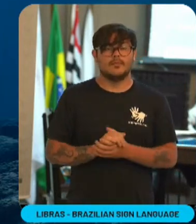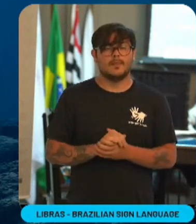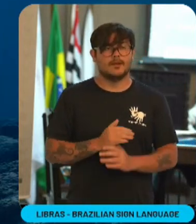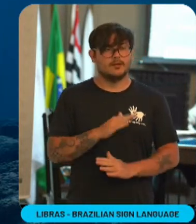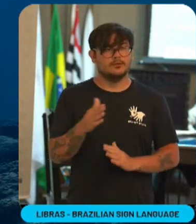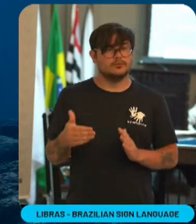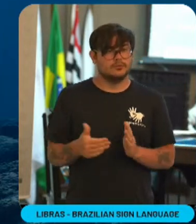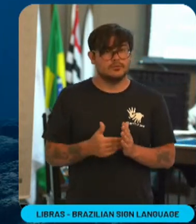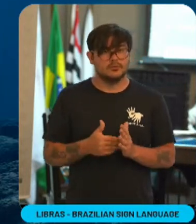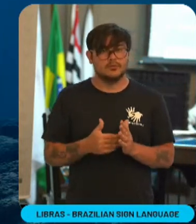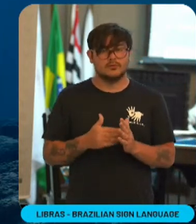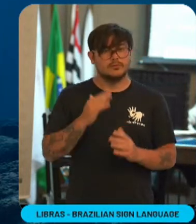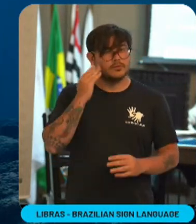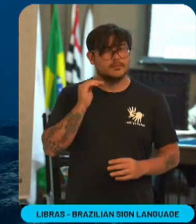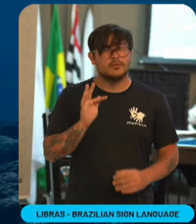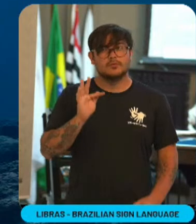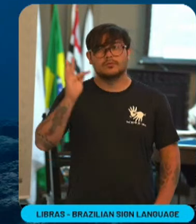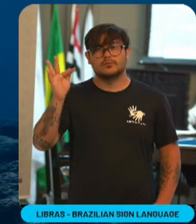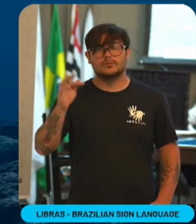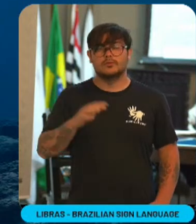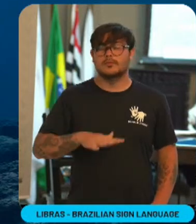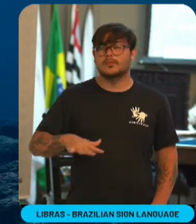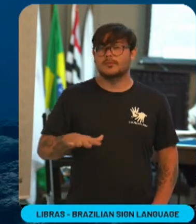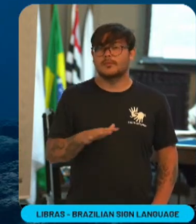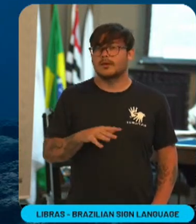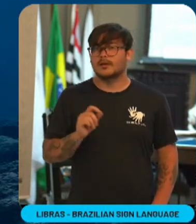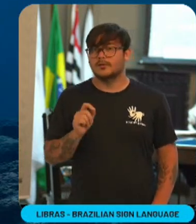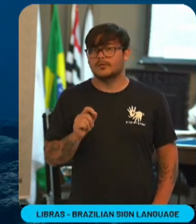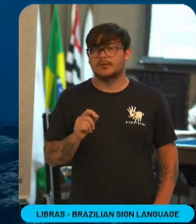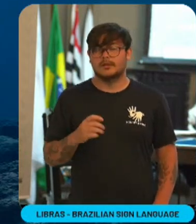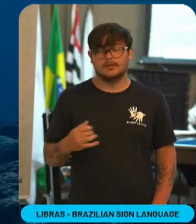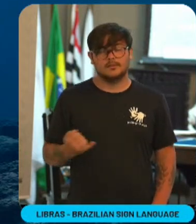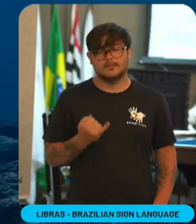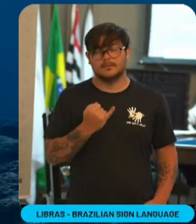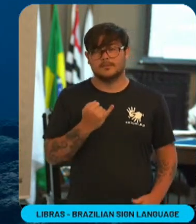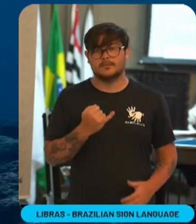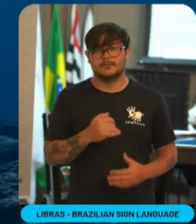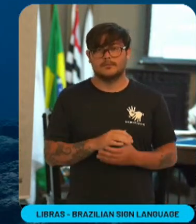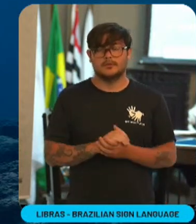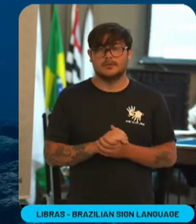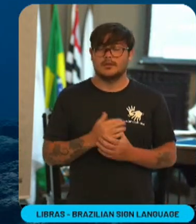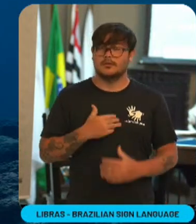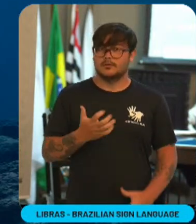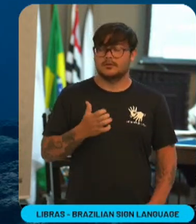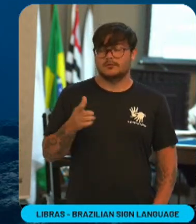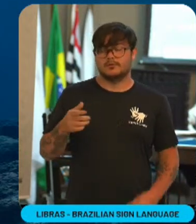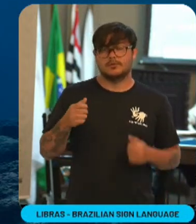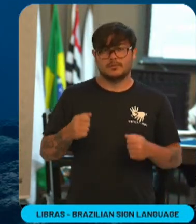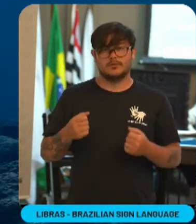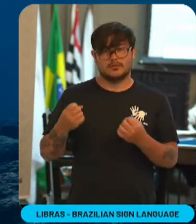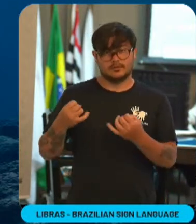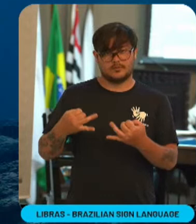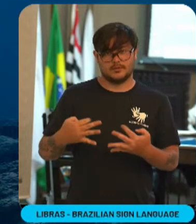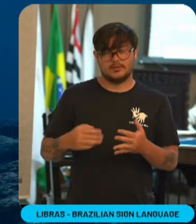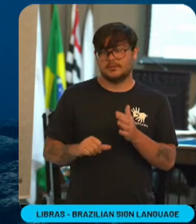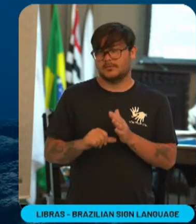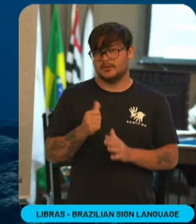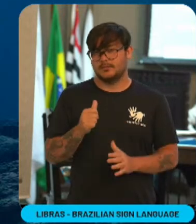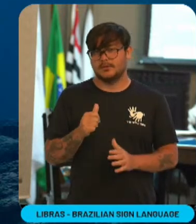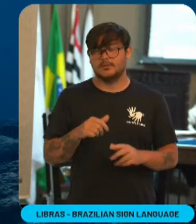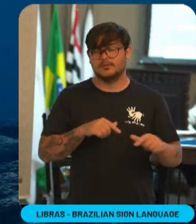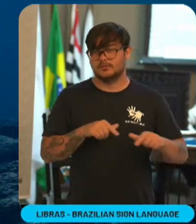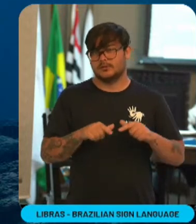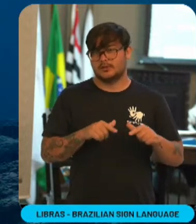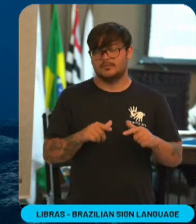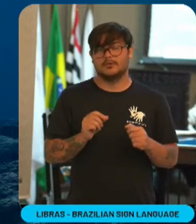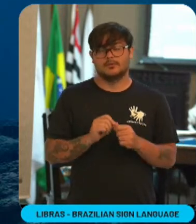of having a projection, a design for a sector that is key. And I would like